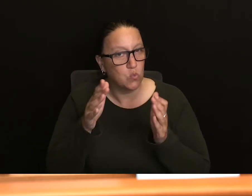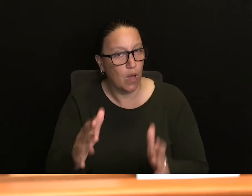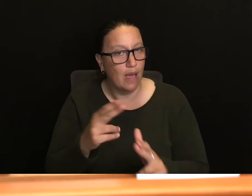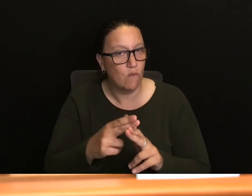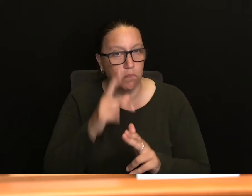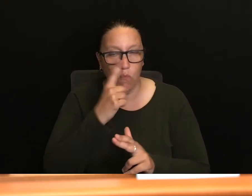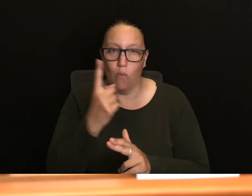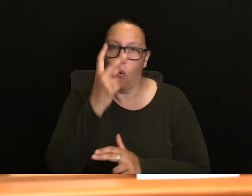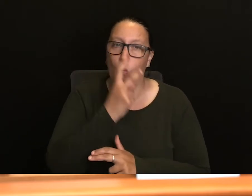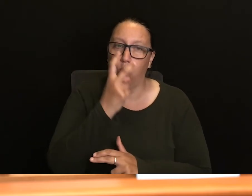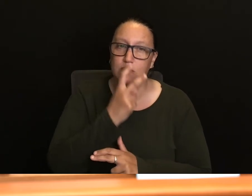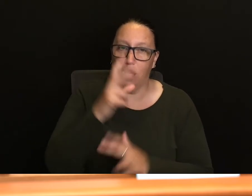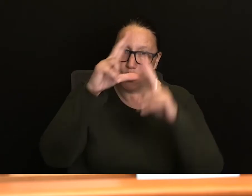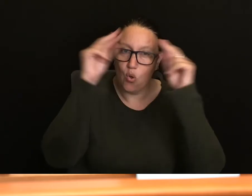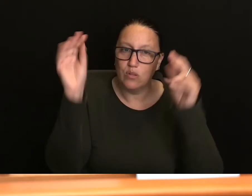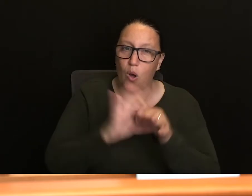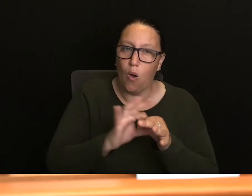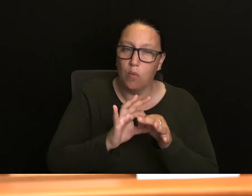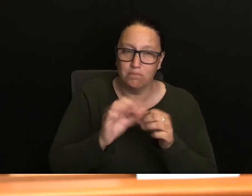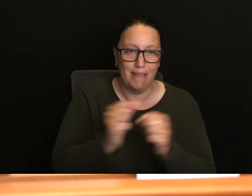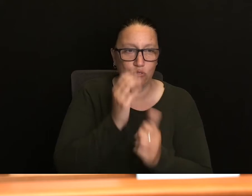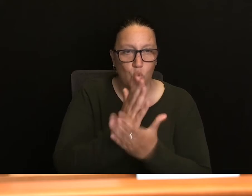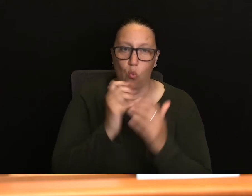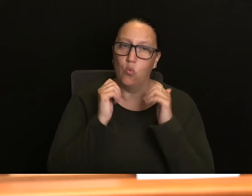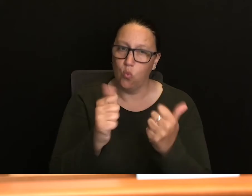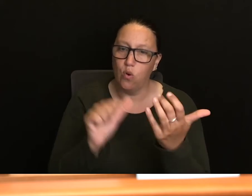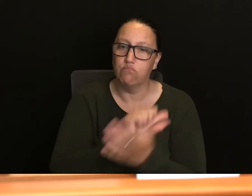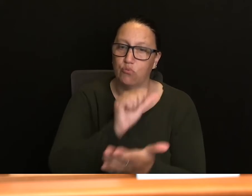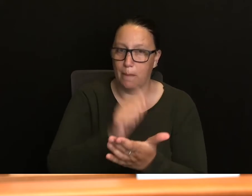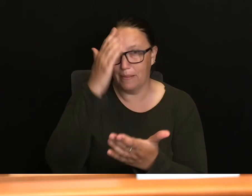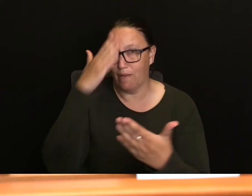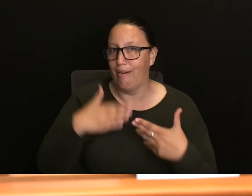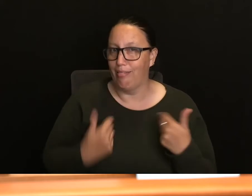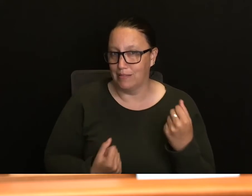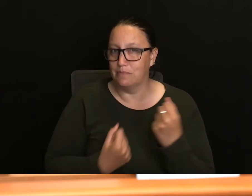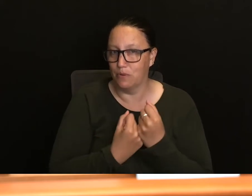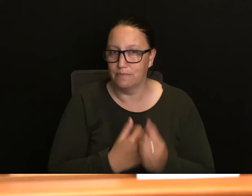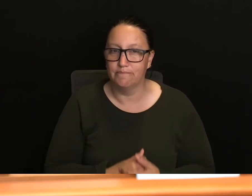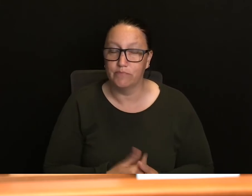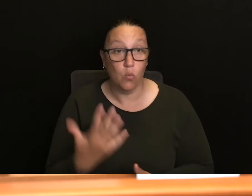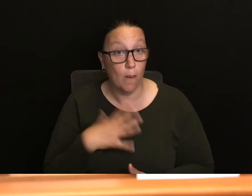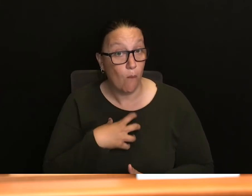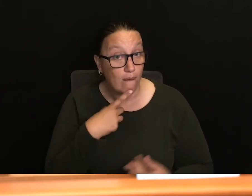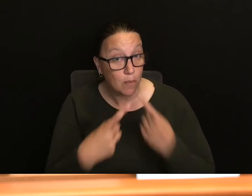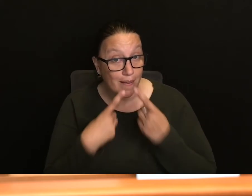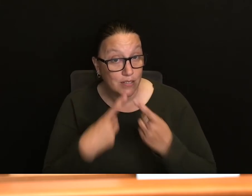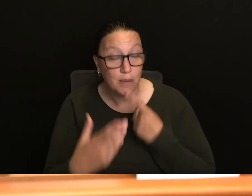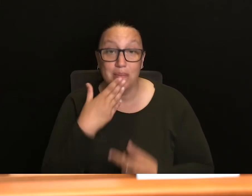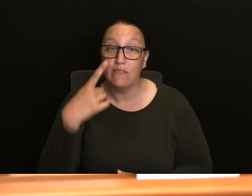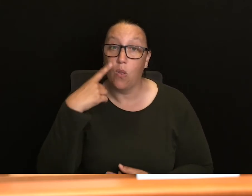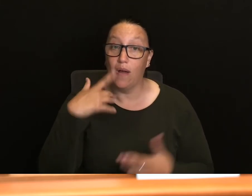to ensure they can access essential and appropriate mental health supports. For more information, please